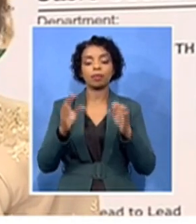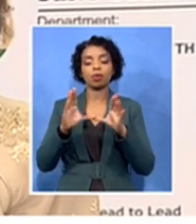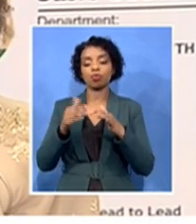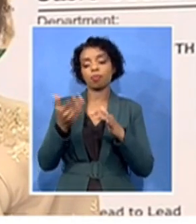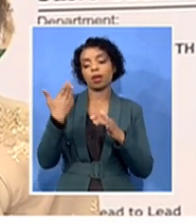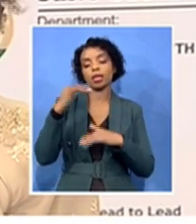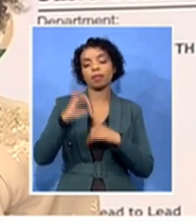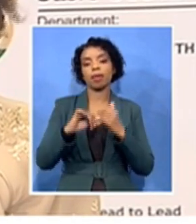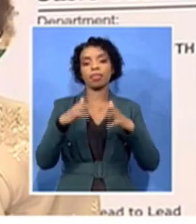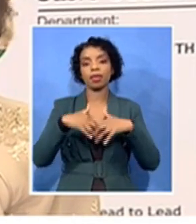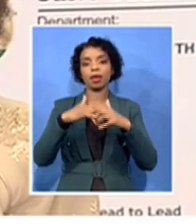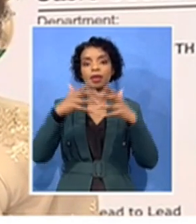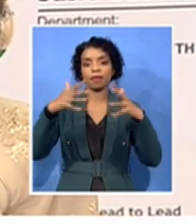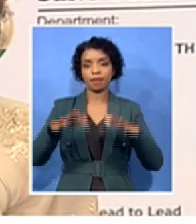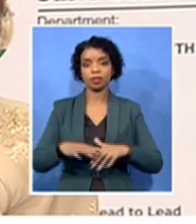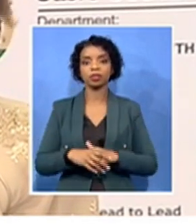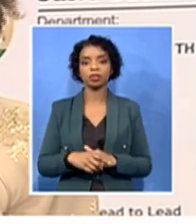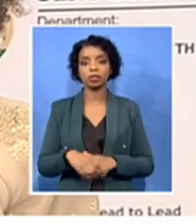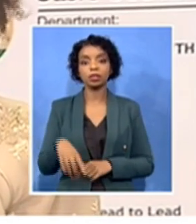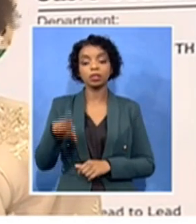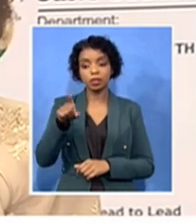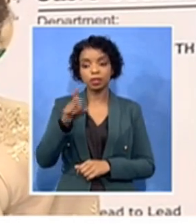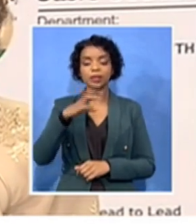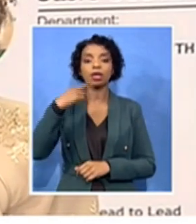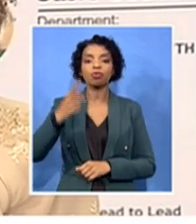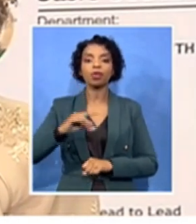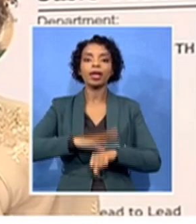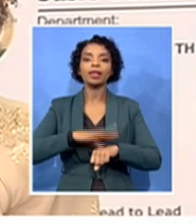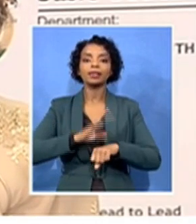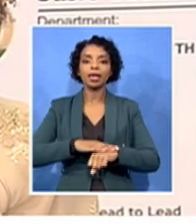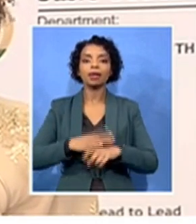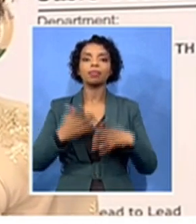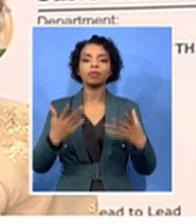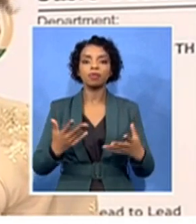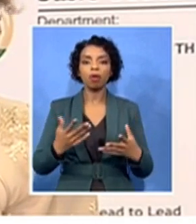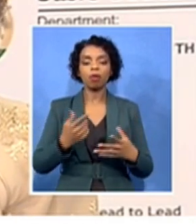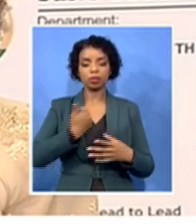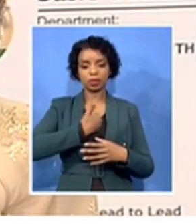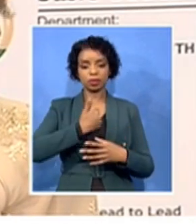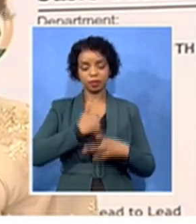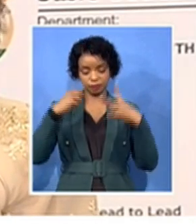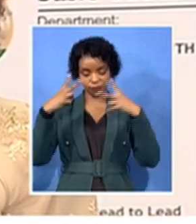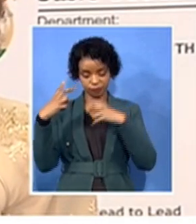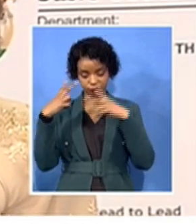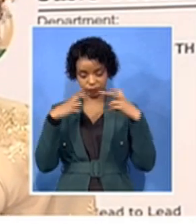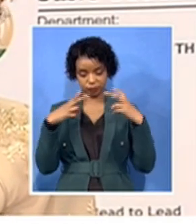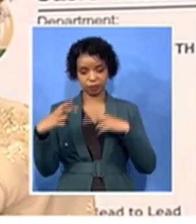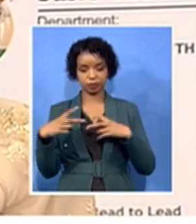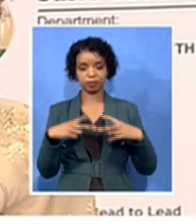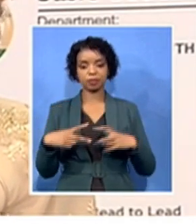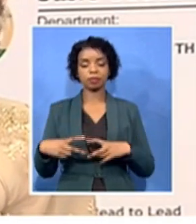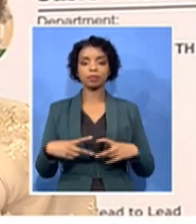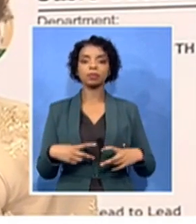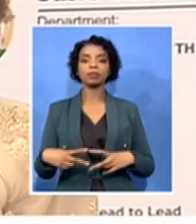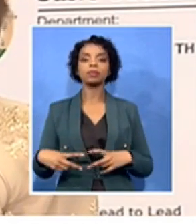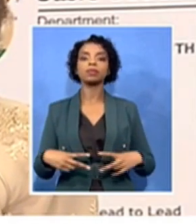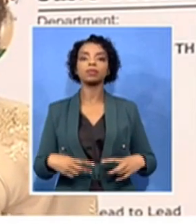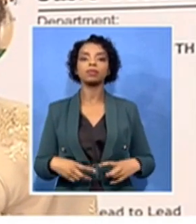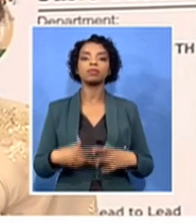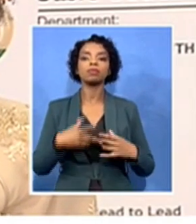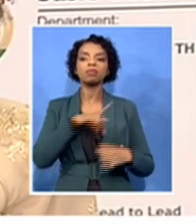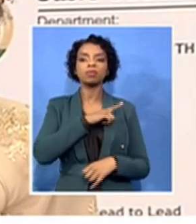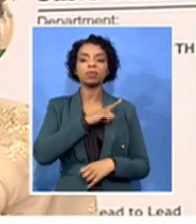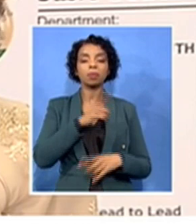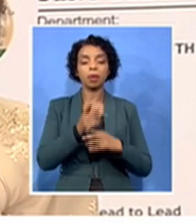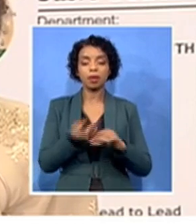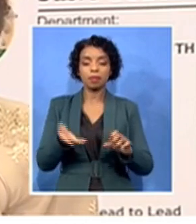chat-based COVID-19 self-assessment, learning and mentoring platform for the entire school community, which means